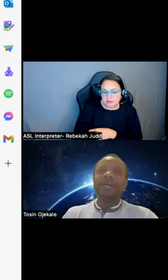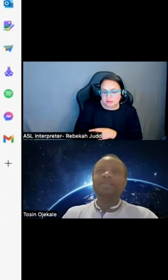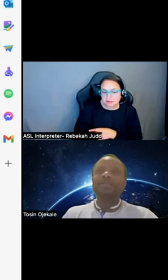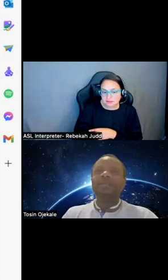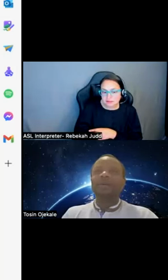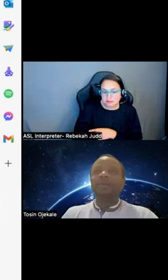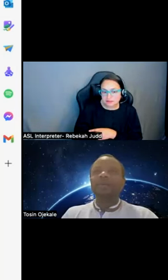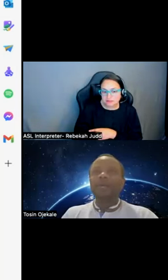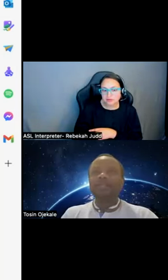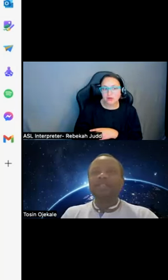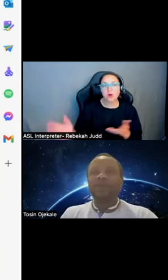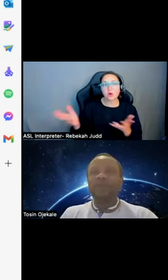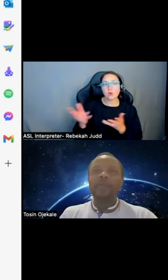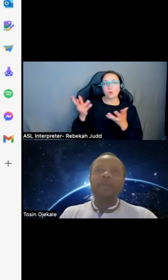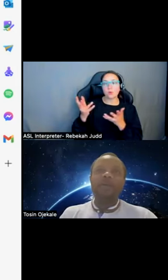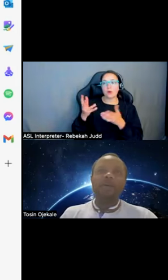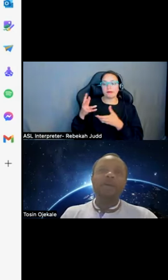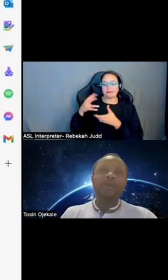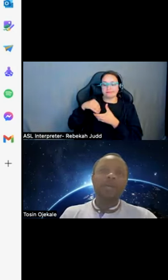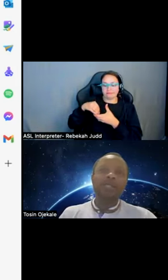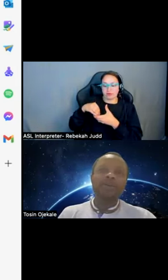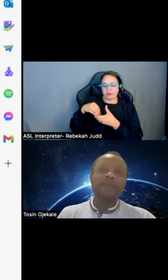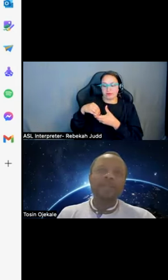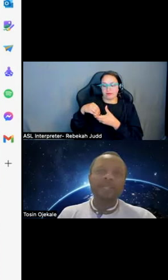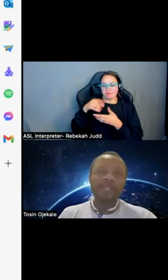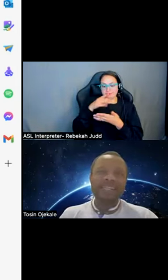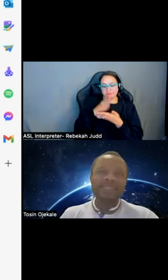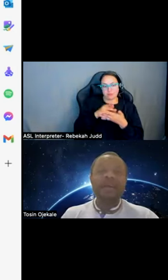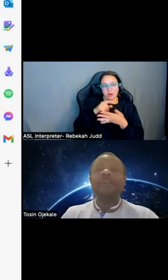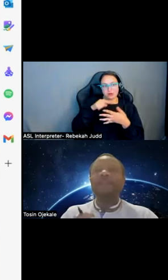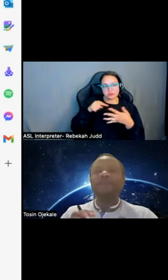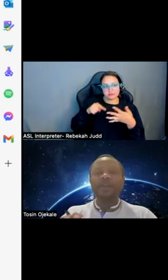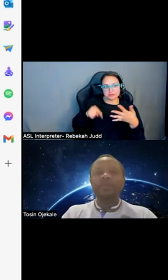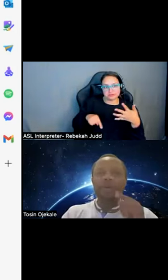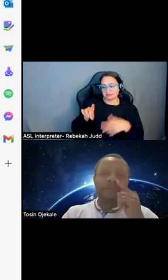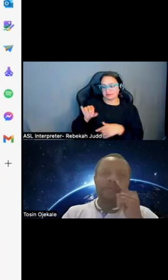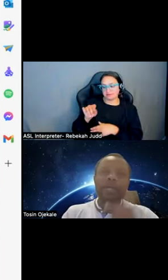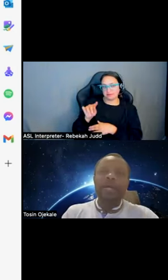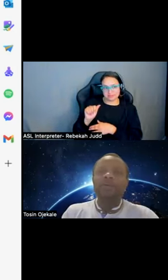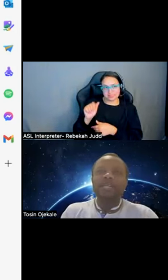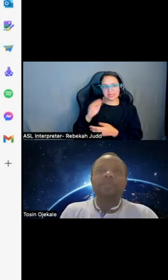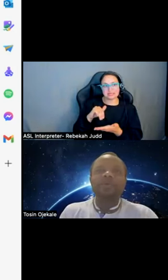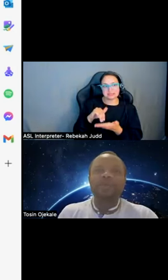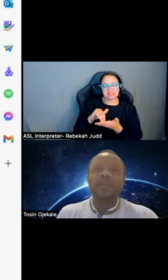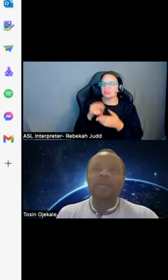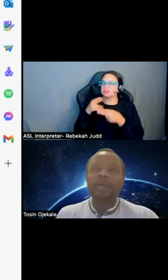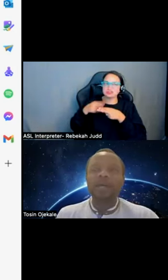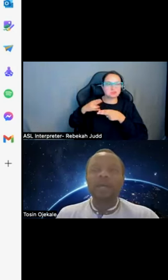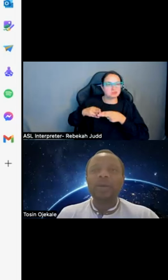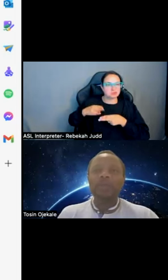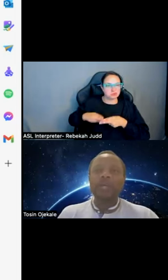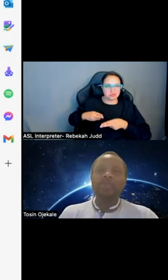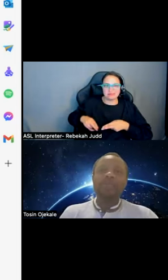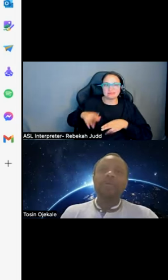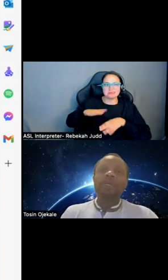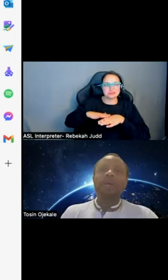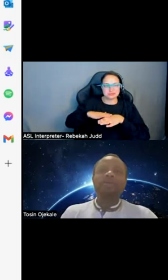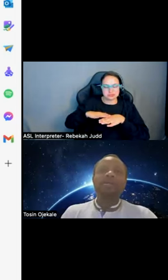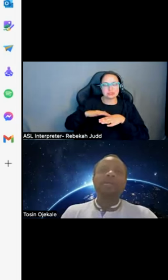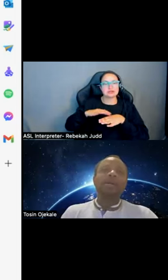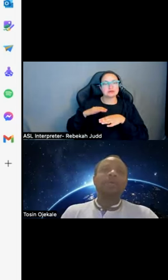center, and we look at some of the components of data center in a very brief way. And we said most of the components we